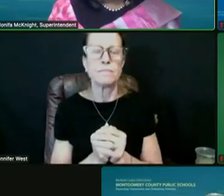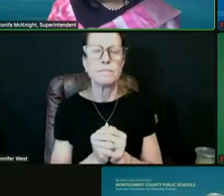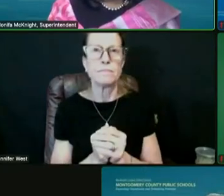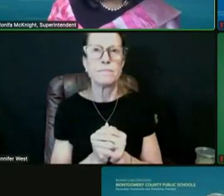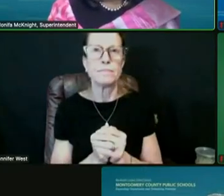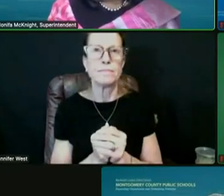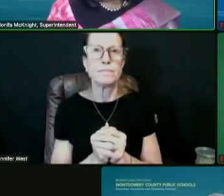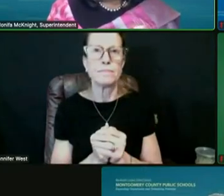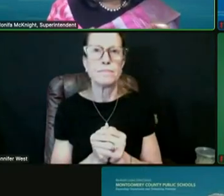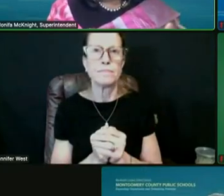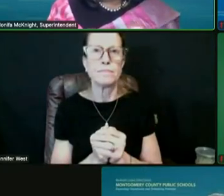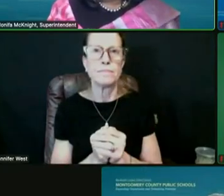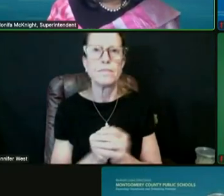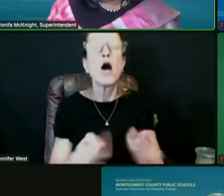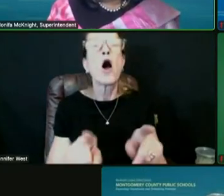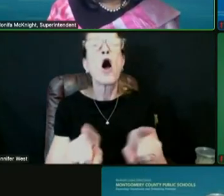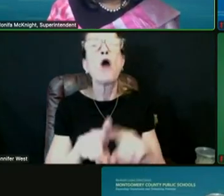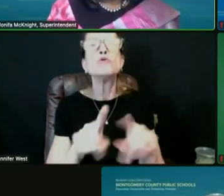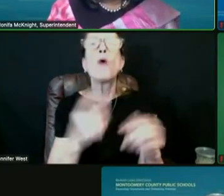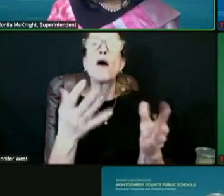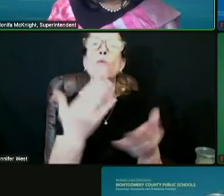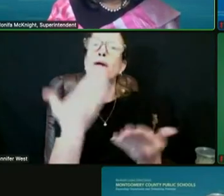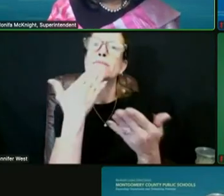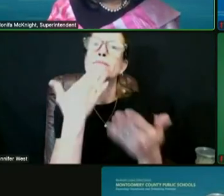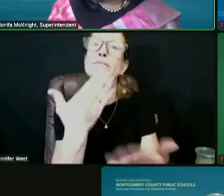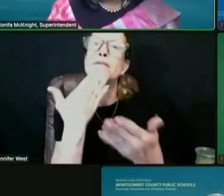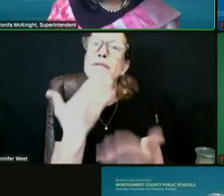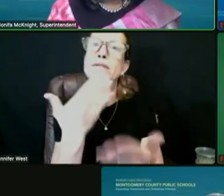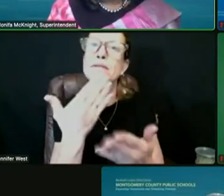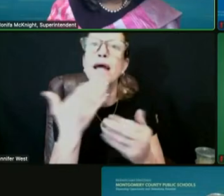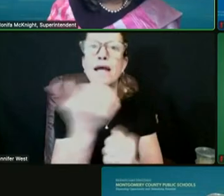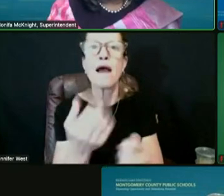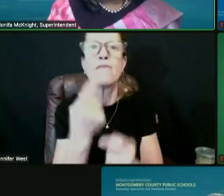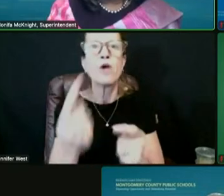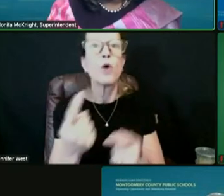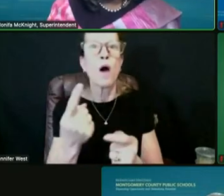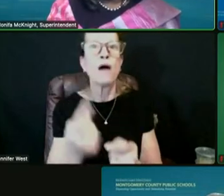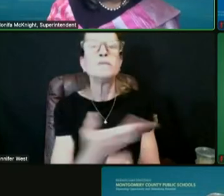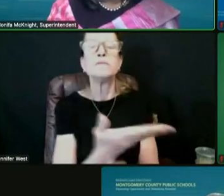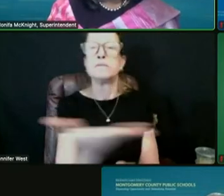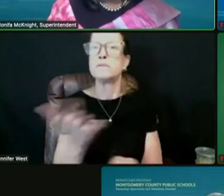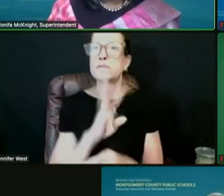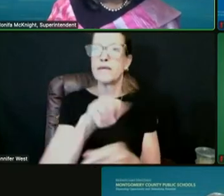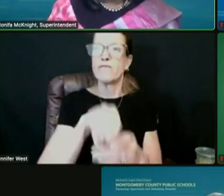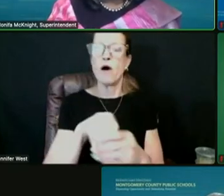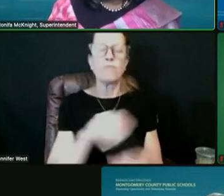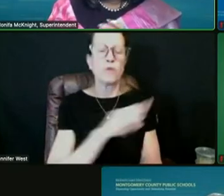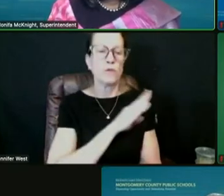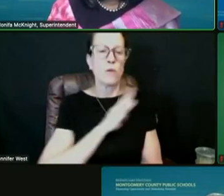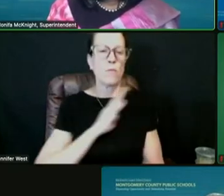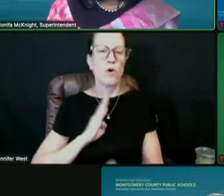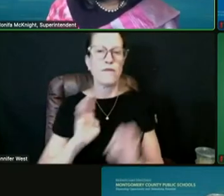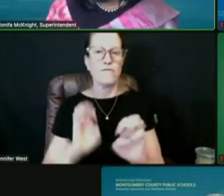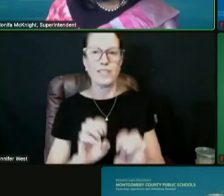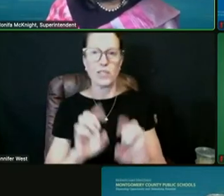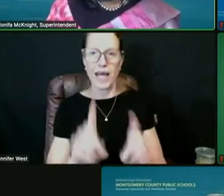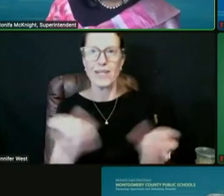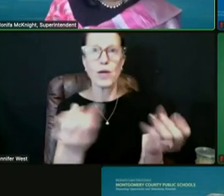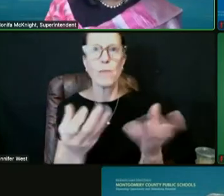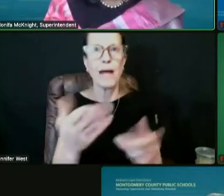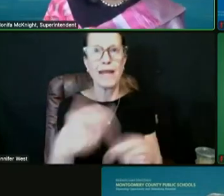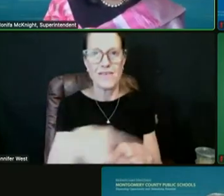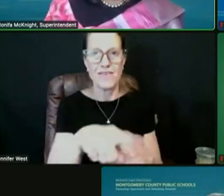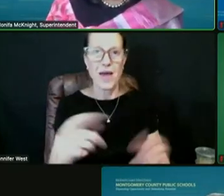who allow us to do this work on behalf of our students, and that's our Board of Education members. I know many of them are here this evening. I also know